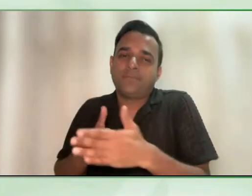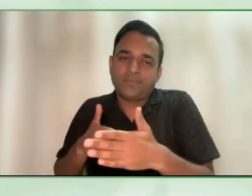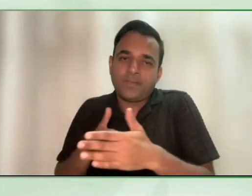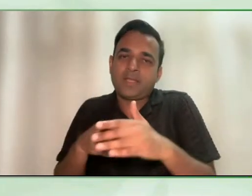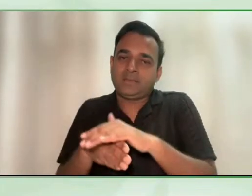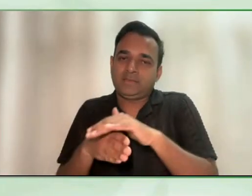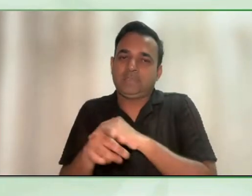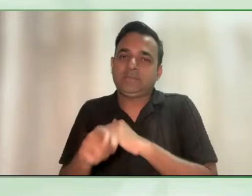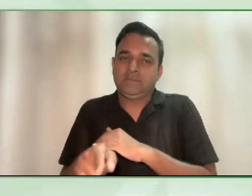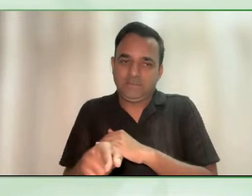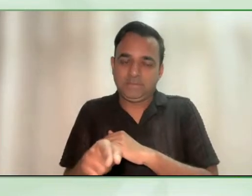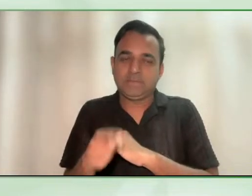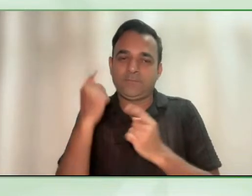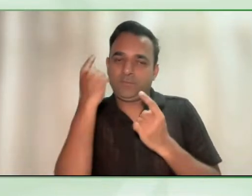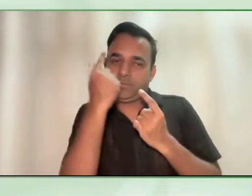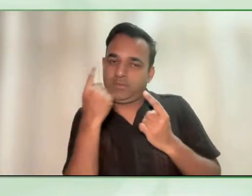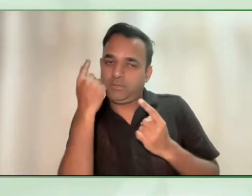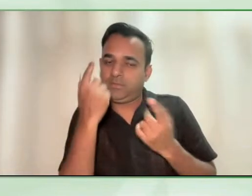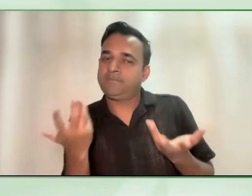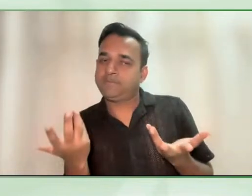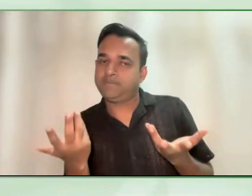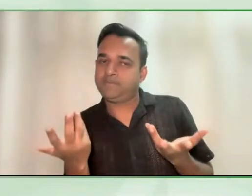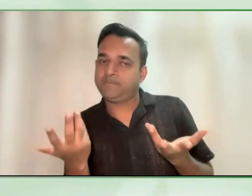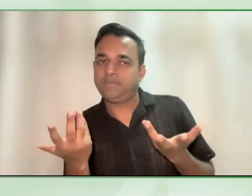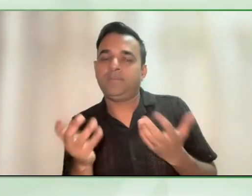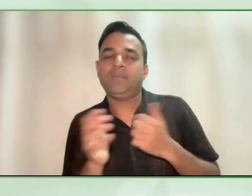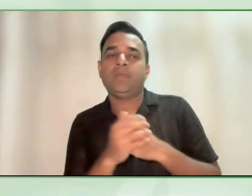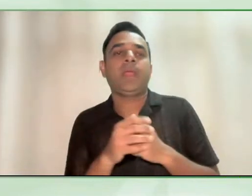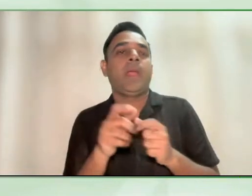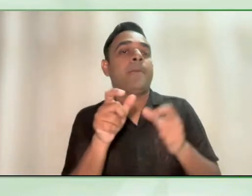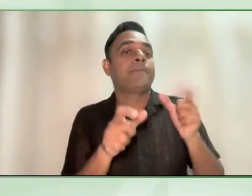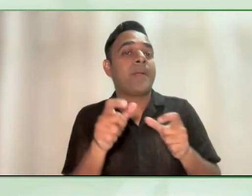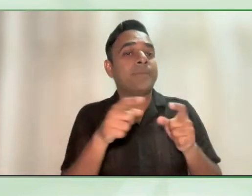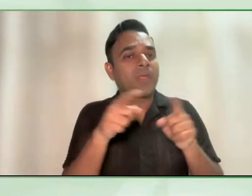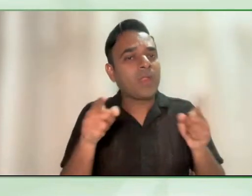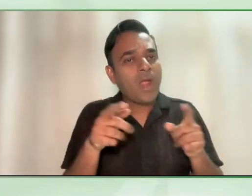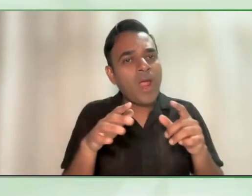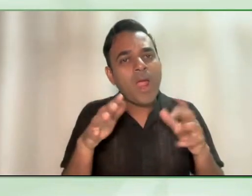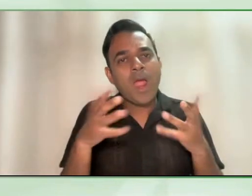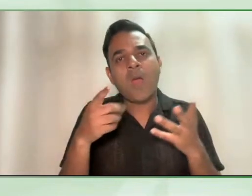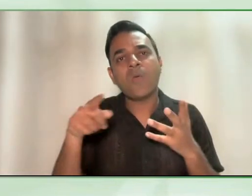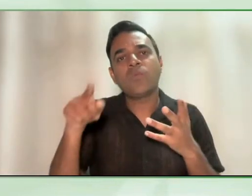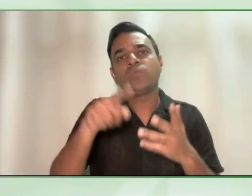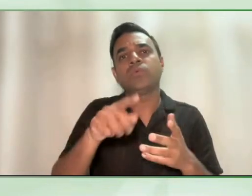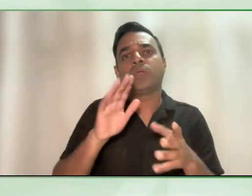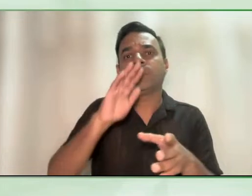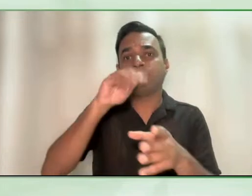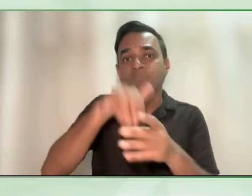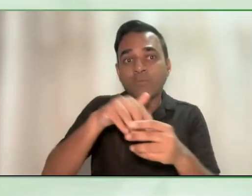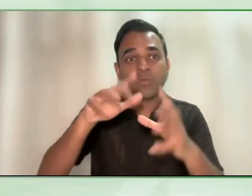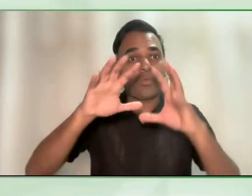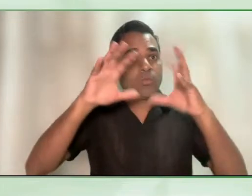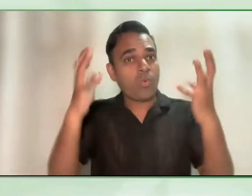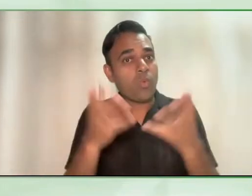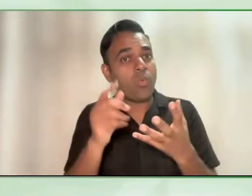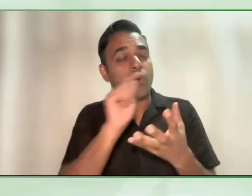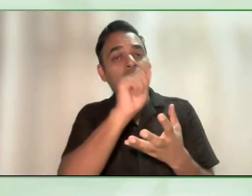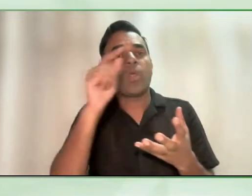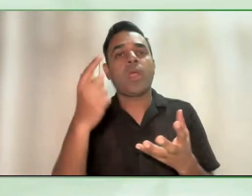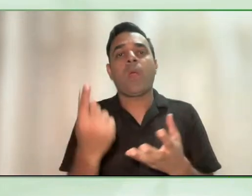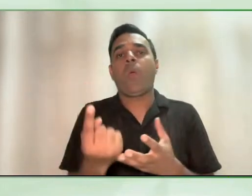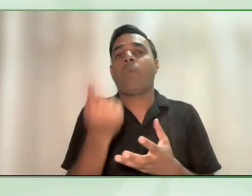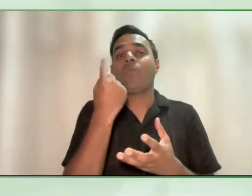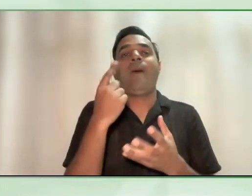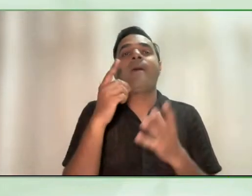my wife developed this handbook from HPOT. It's being distributed by UNICEF. It's on the World Bank's website. I